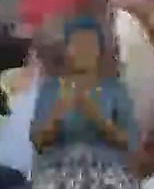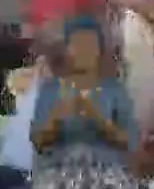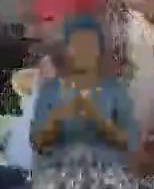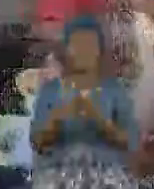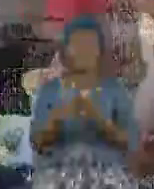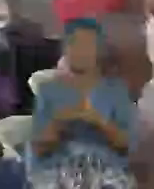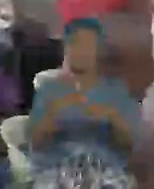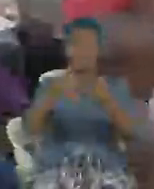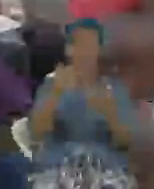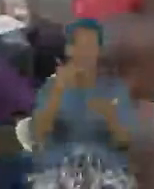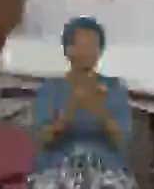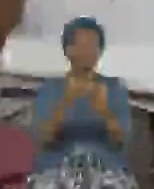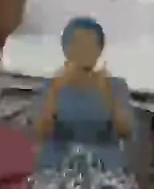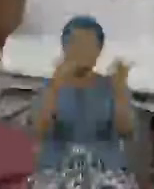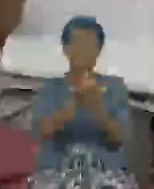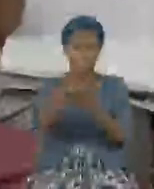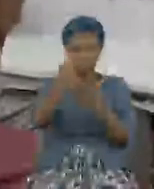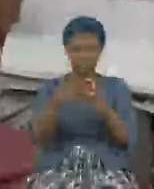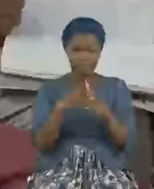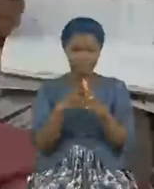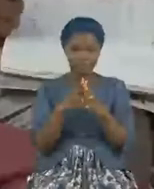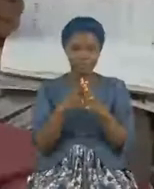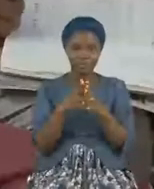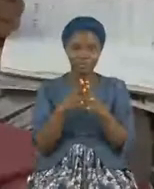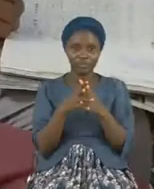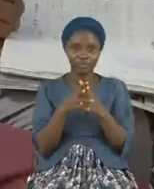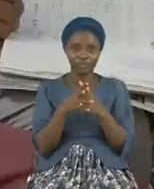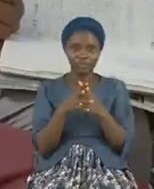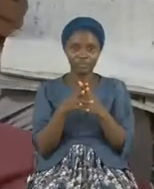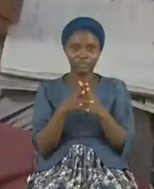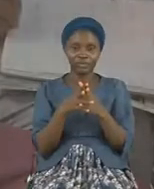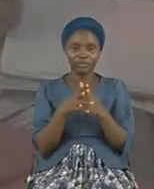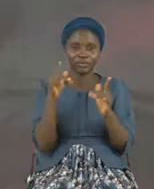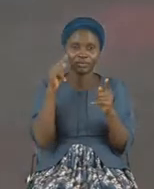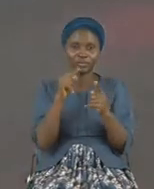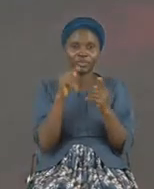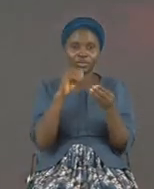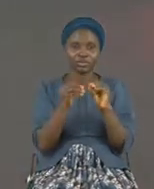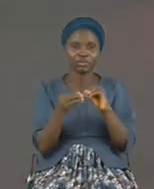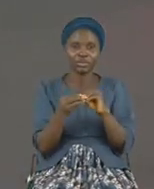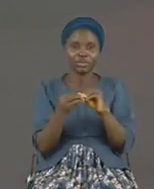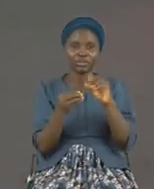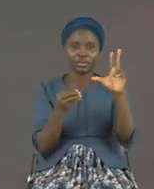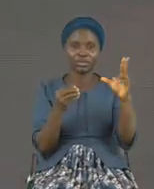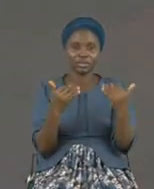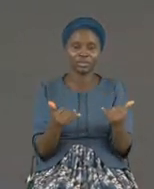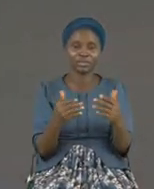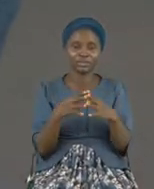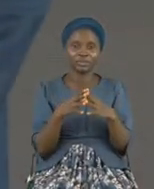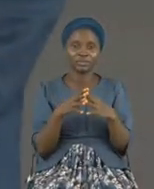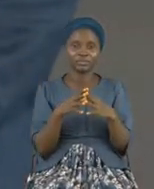Elsa minister, say amen. I come to point number three now. Point number three,